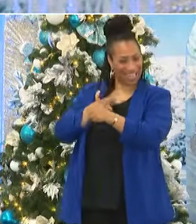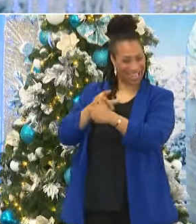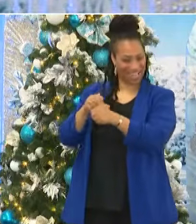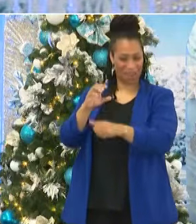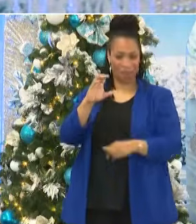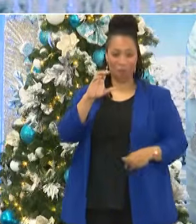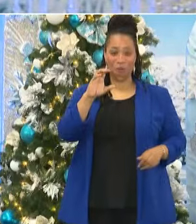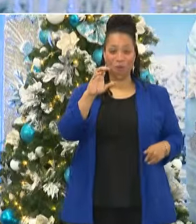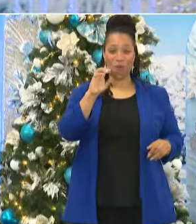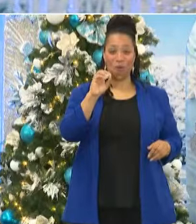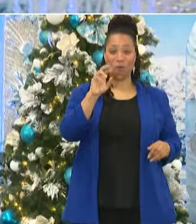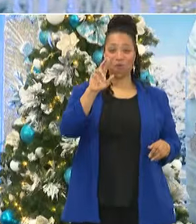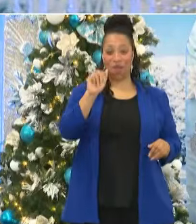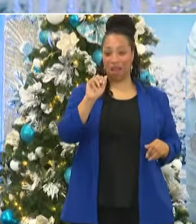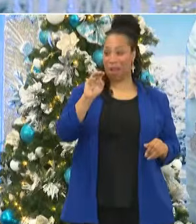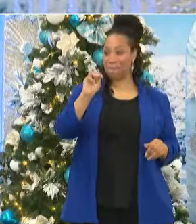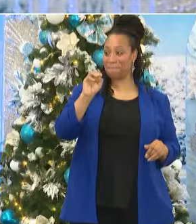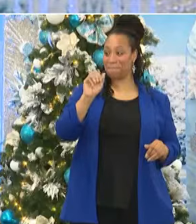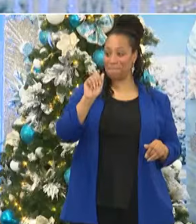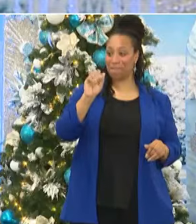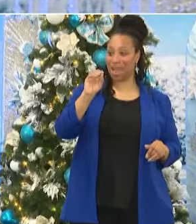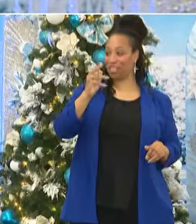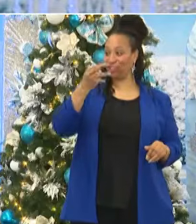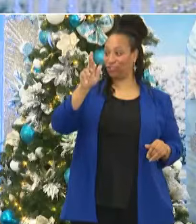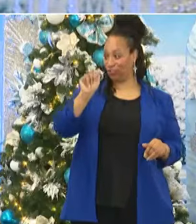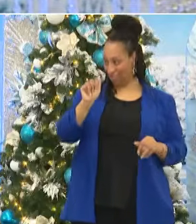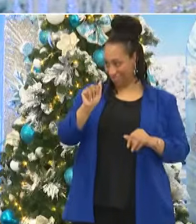Please give her a big round of applause.